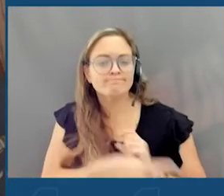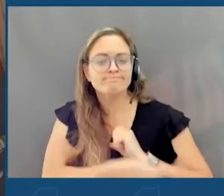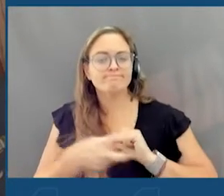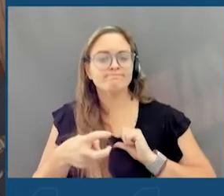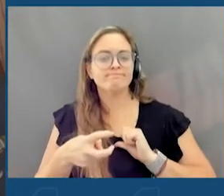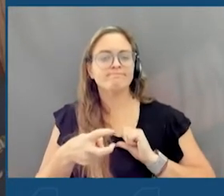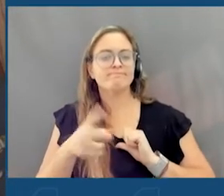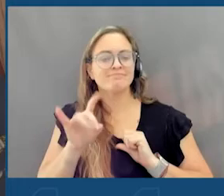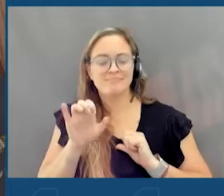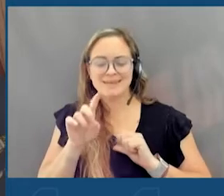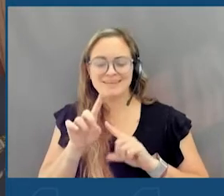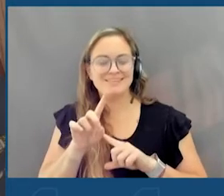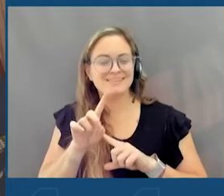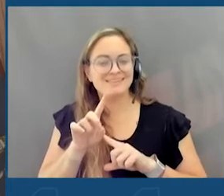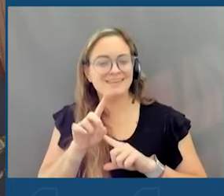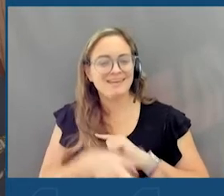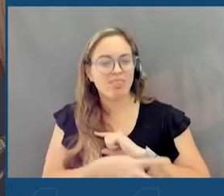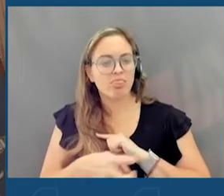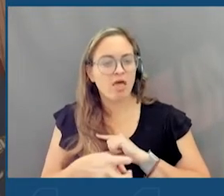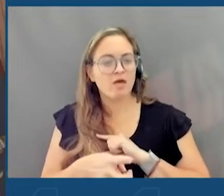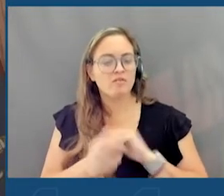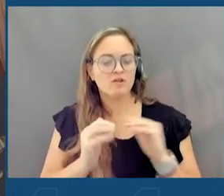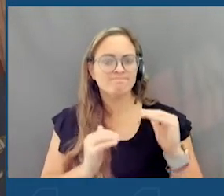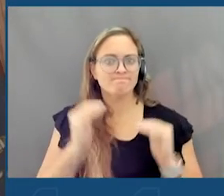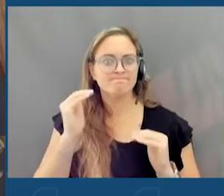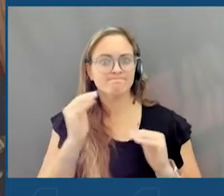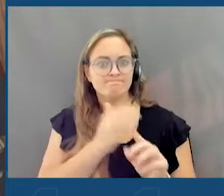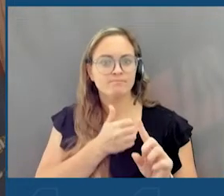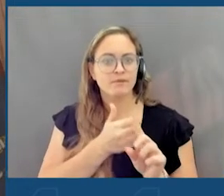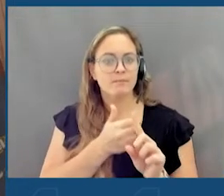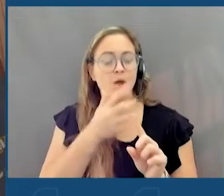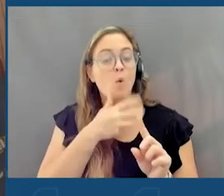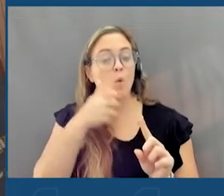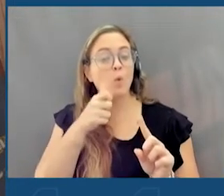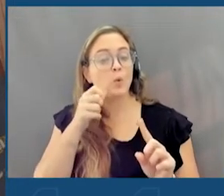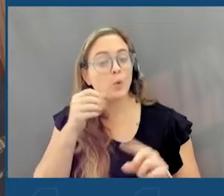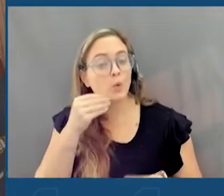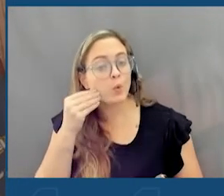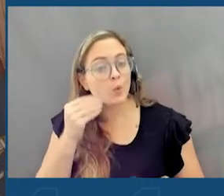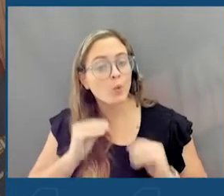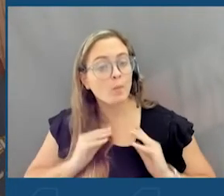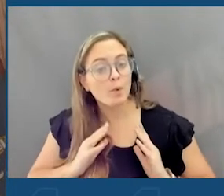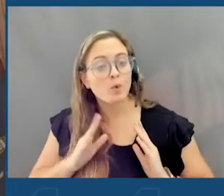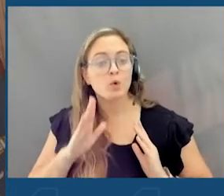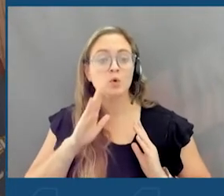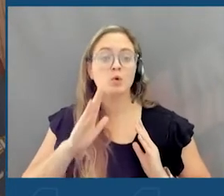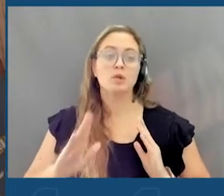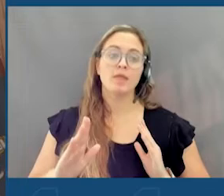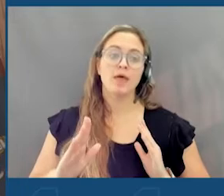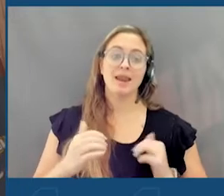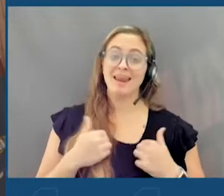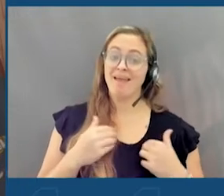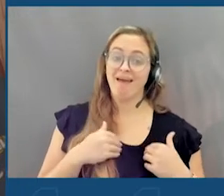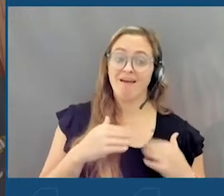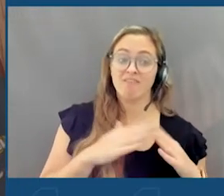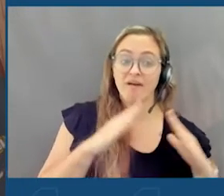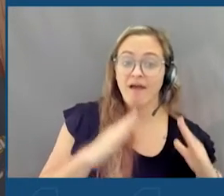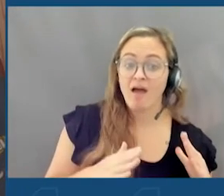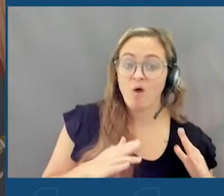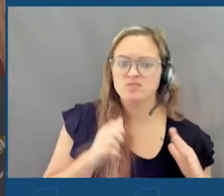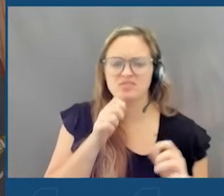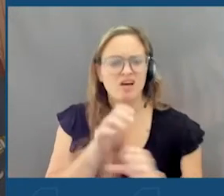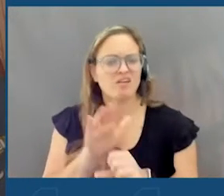Deed theft disproportionately impacts elderly homeowners who are house rich and cash poor,